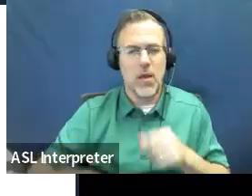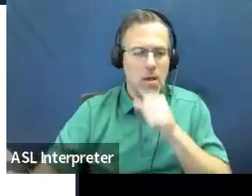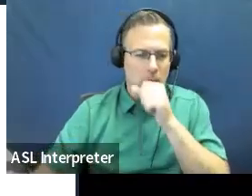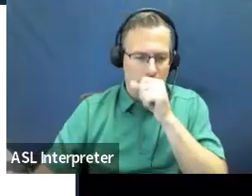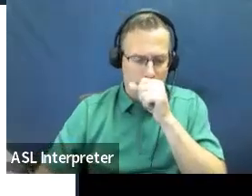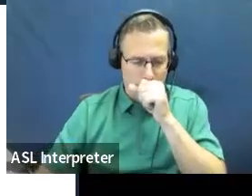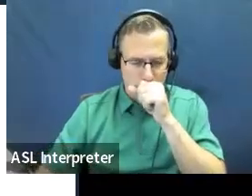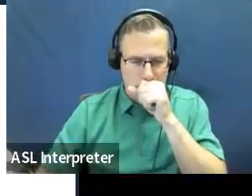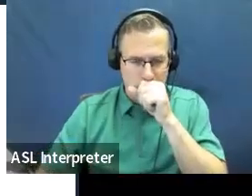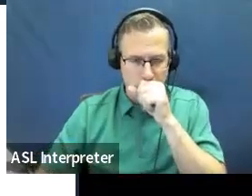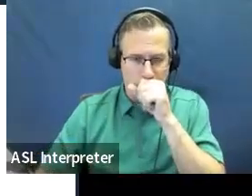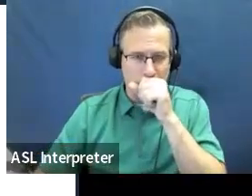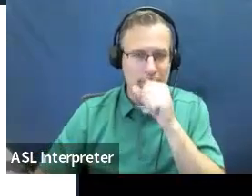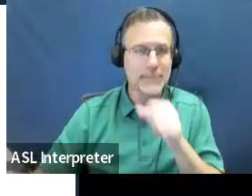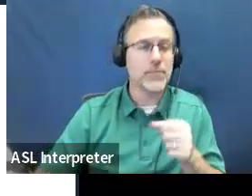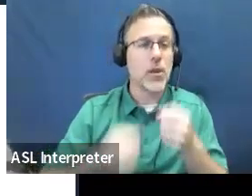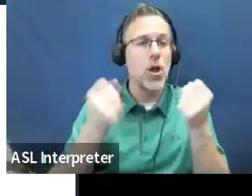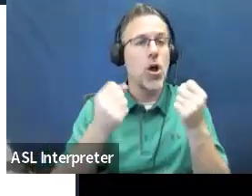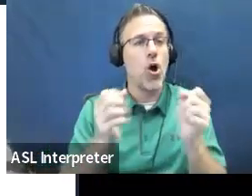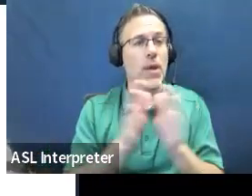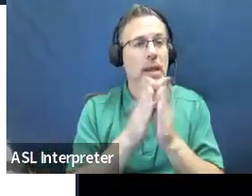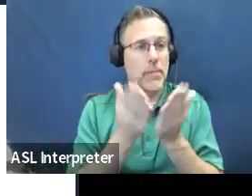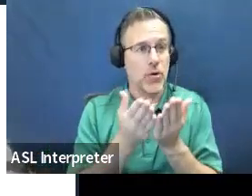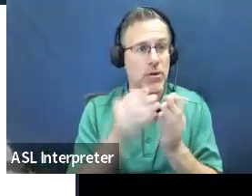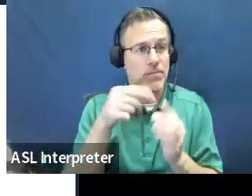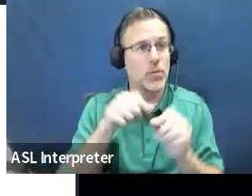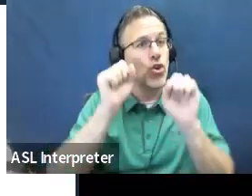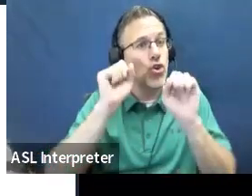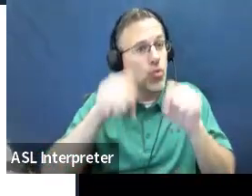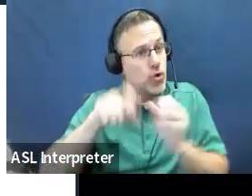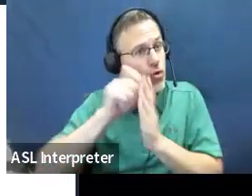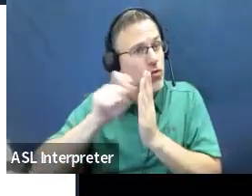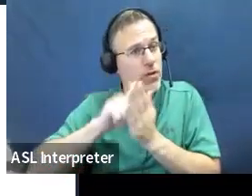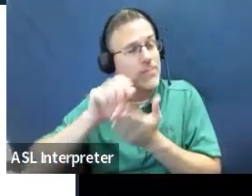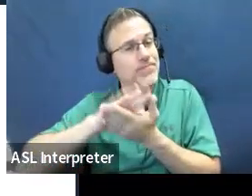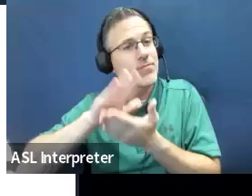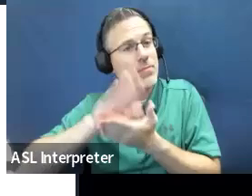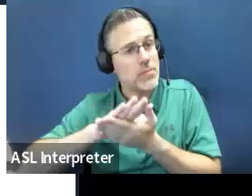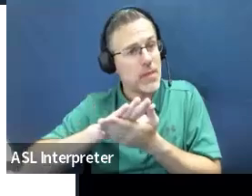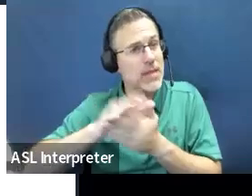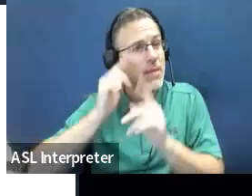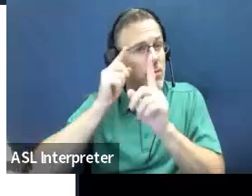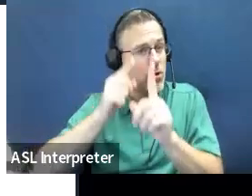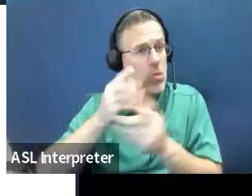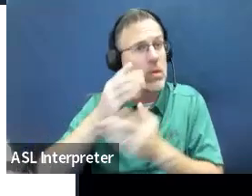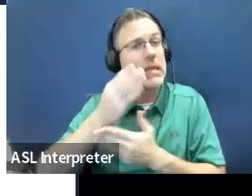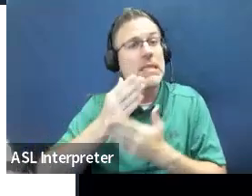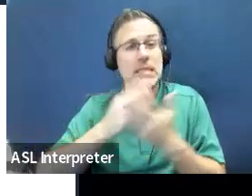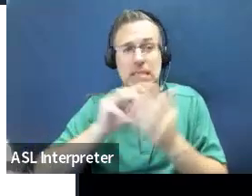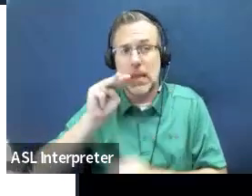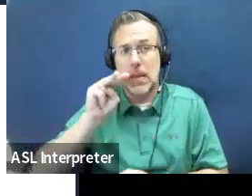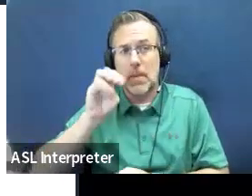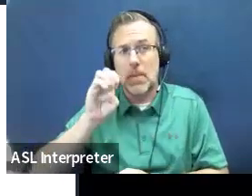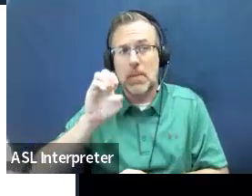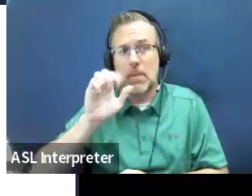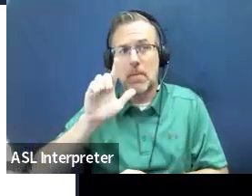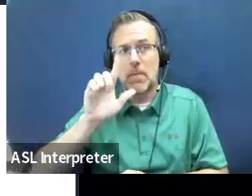book, you could write a goal or an academic goal around that. There are melds out there that you could align that